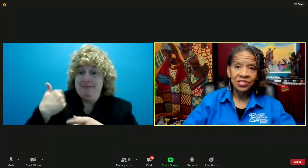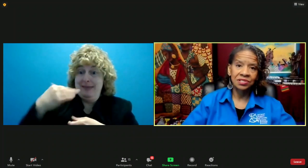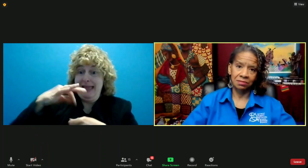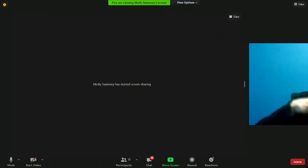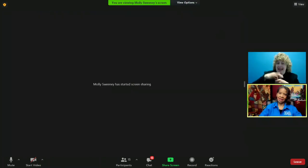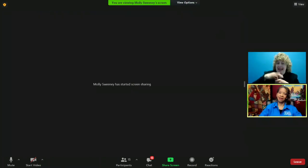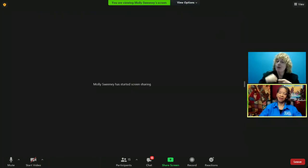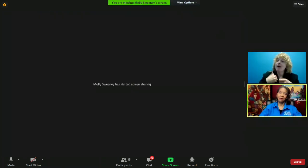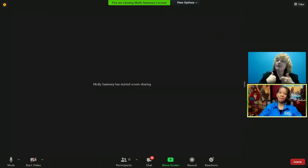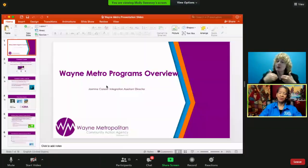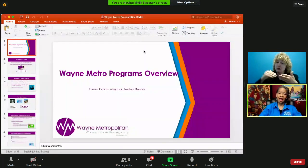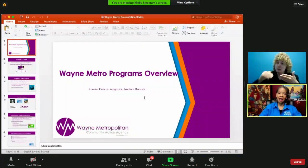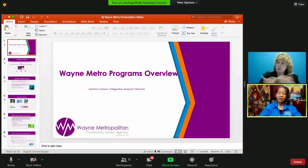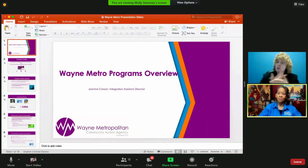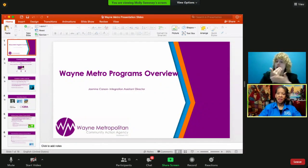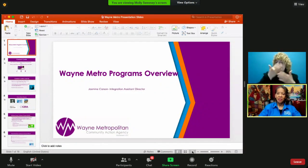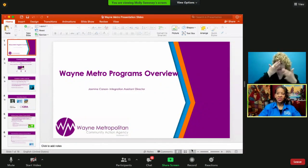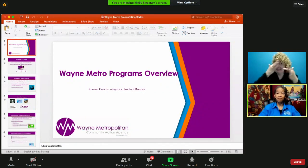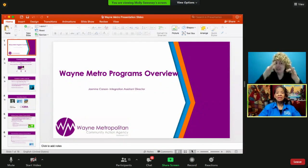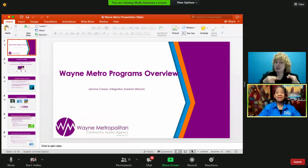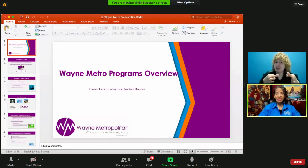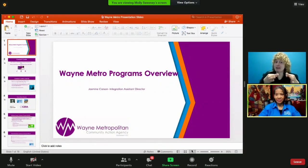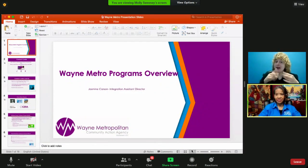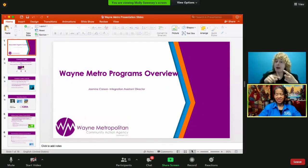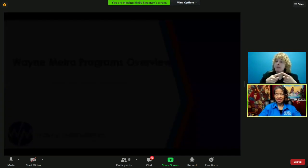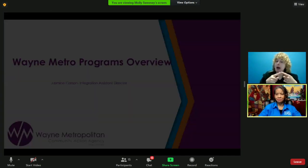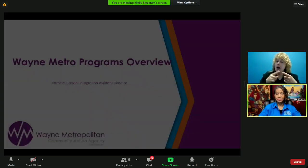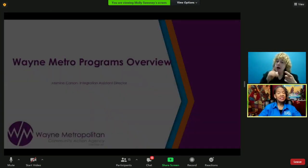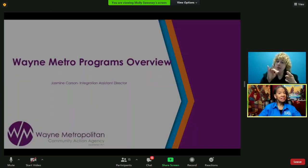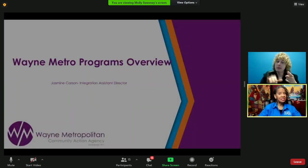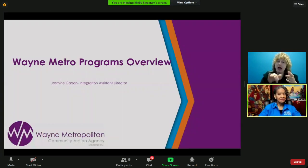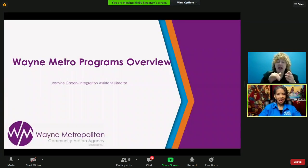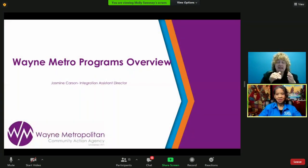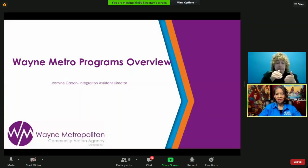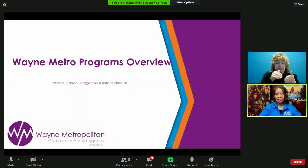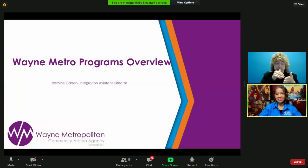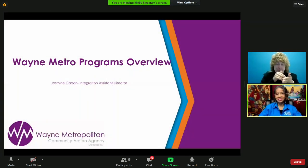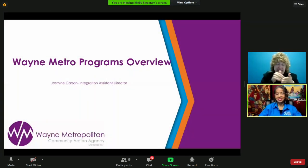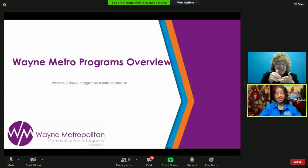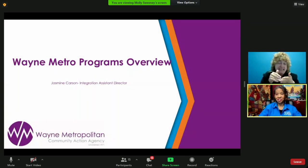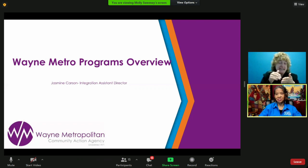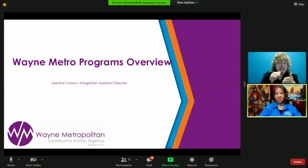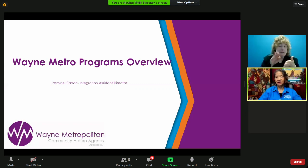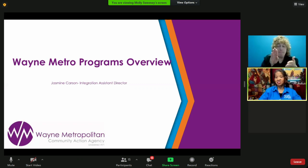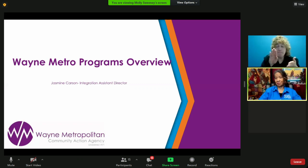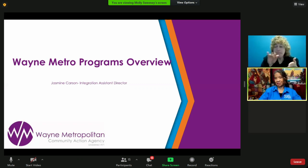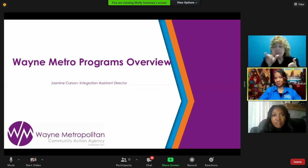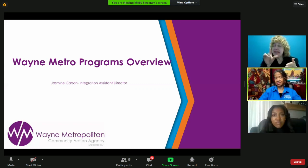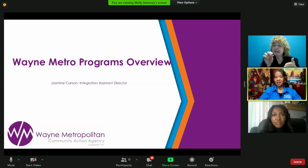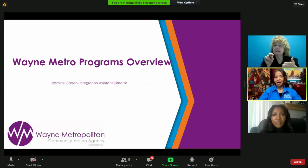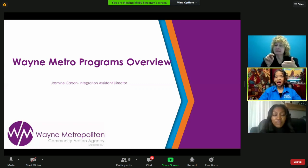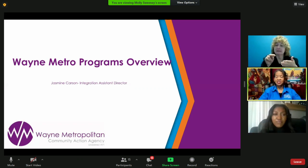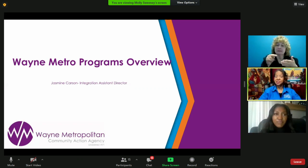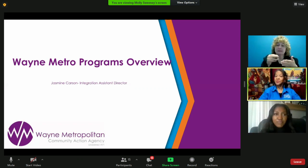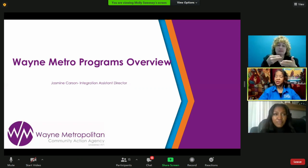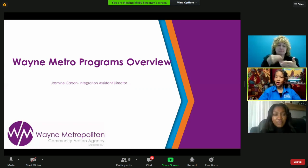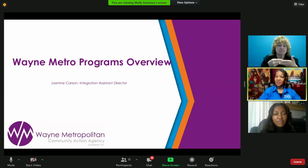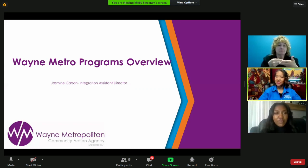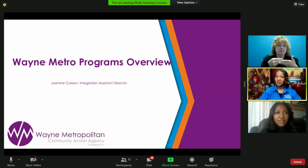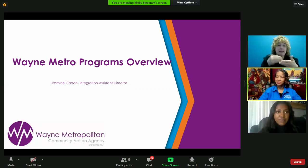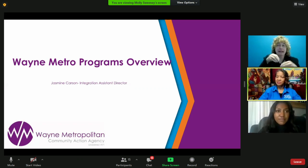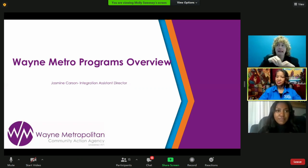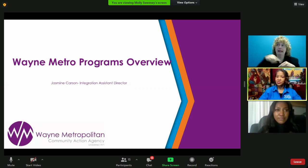decisions made about how the millions and billions of dollars in this nation are spent. Uh, so